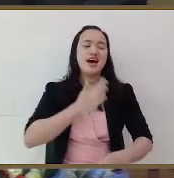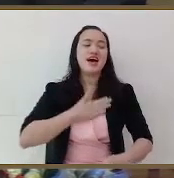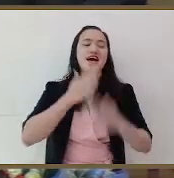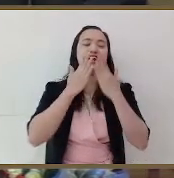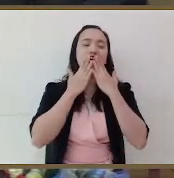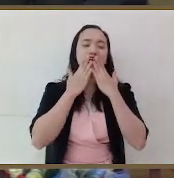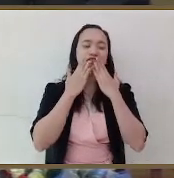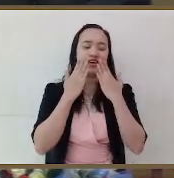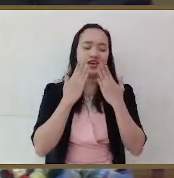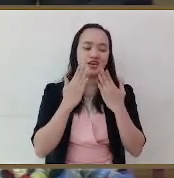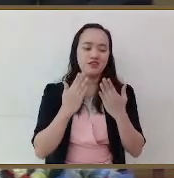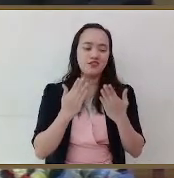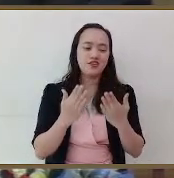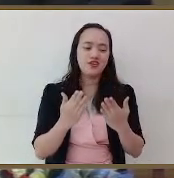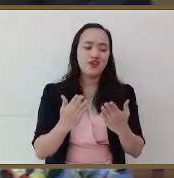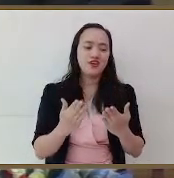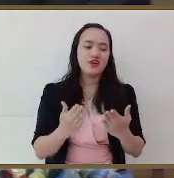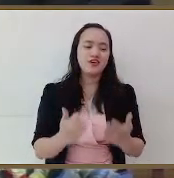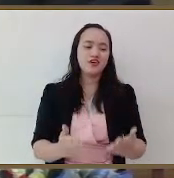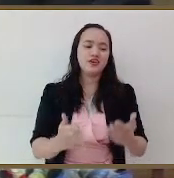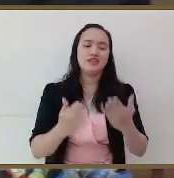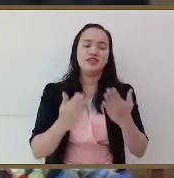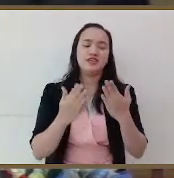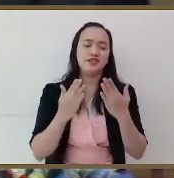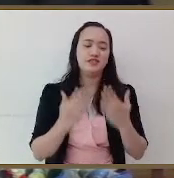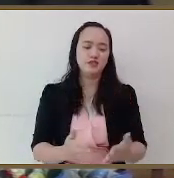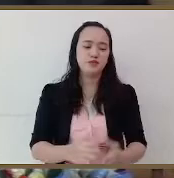Lord, oh, I'm